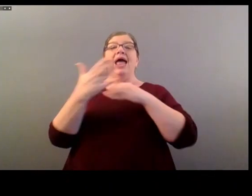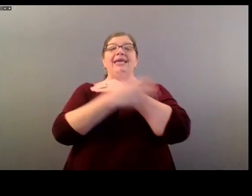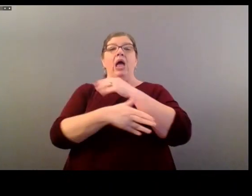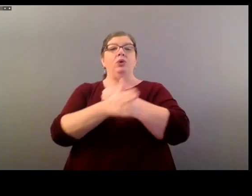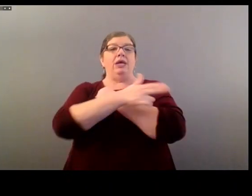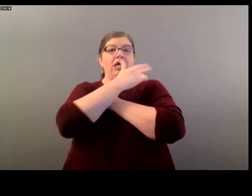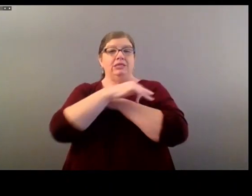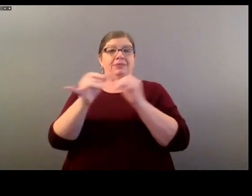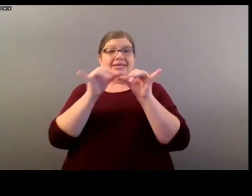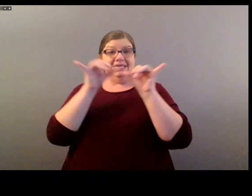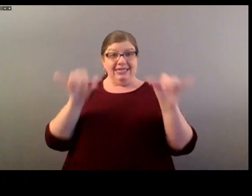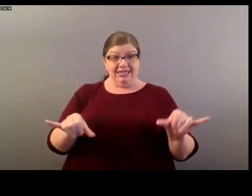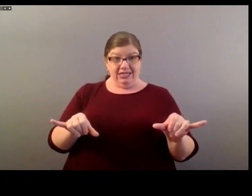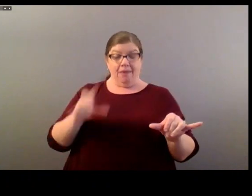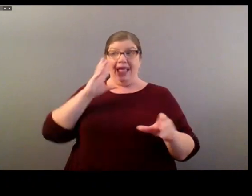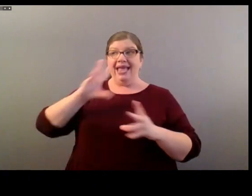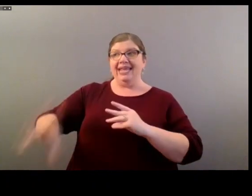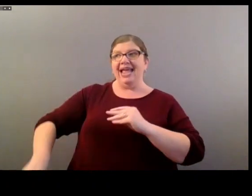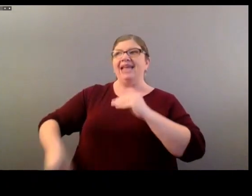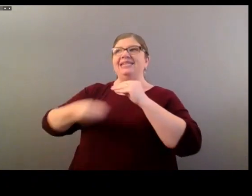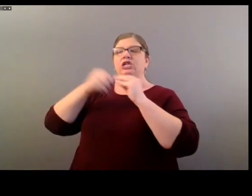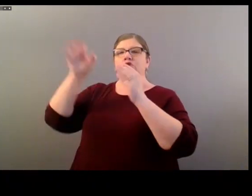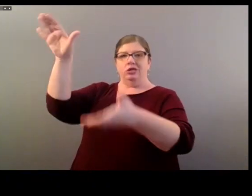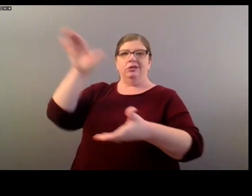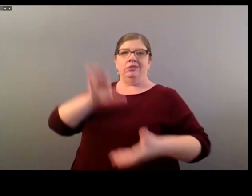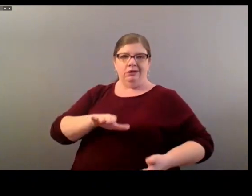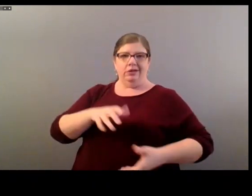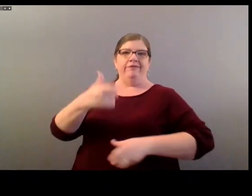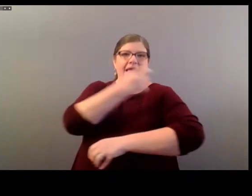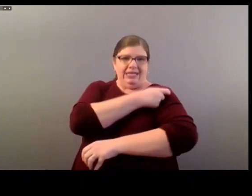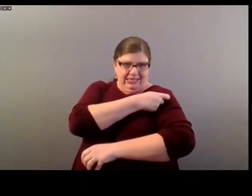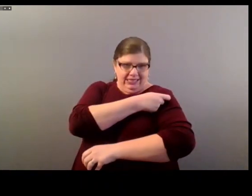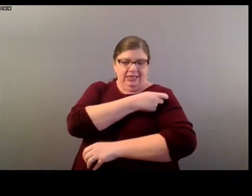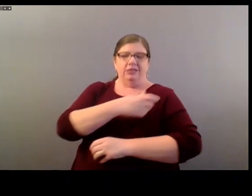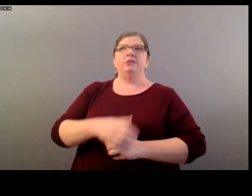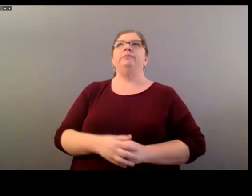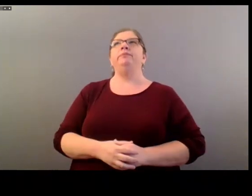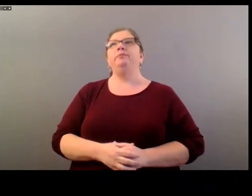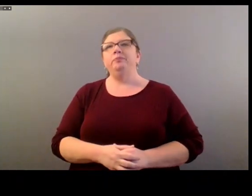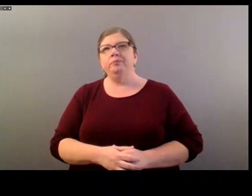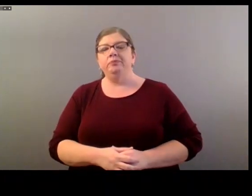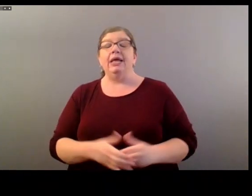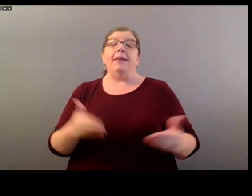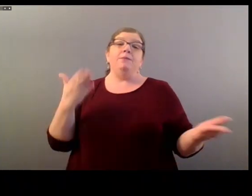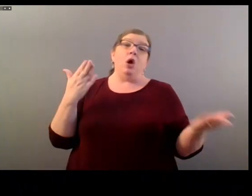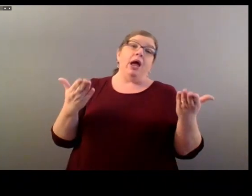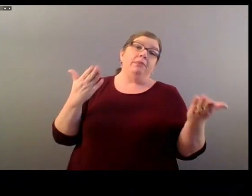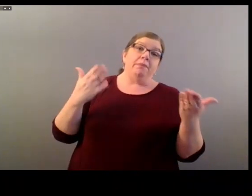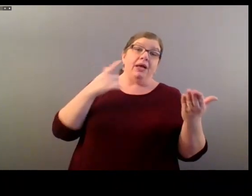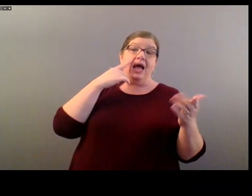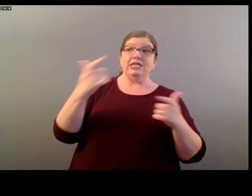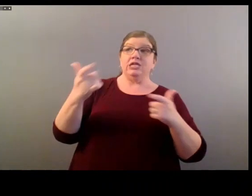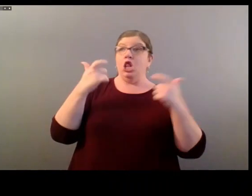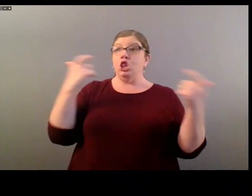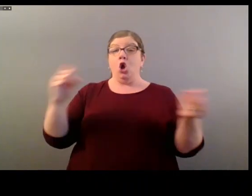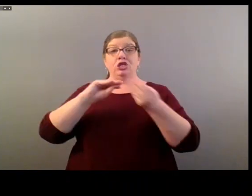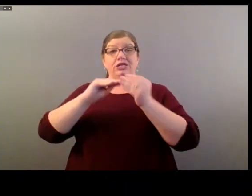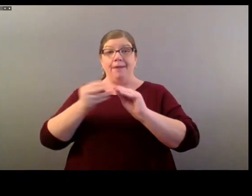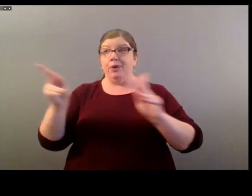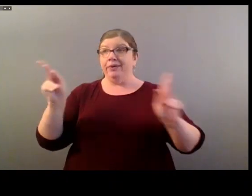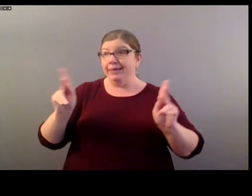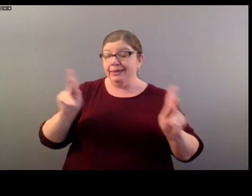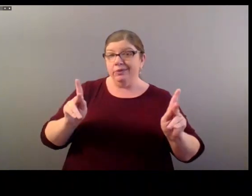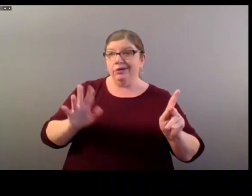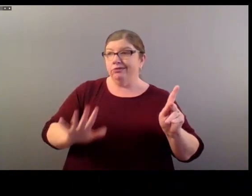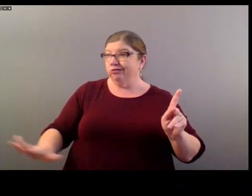their additional vaccines. They have, perhaps because of their large population and